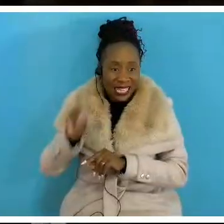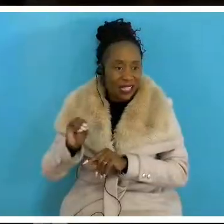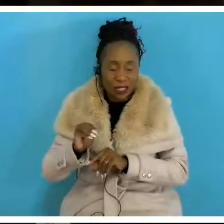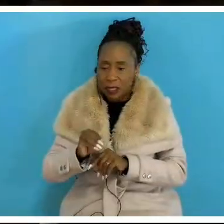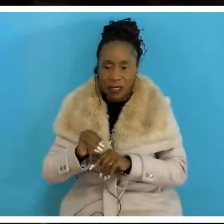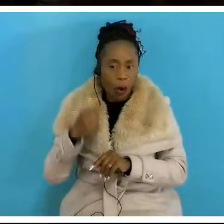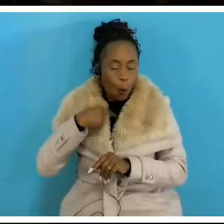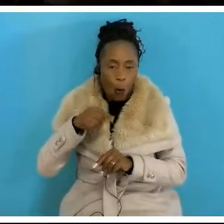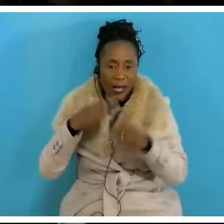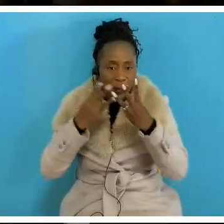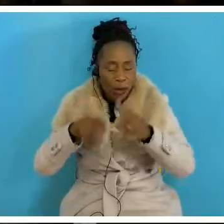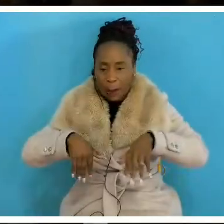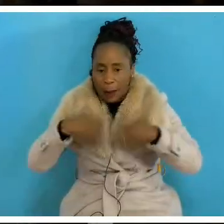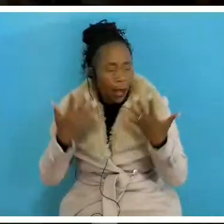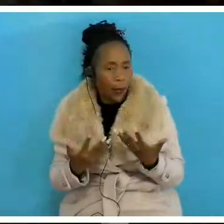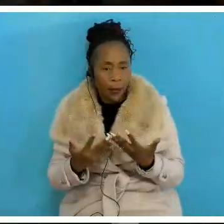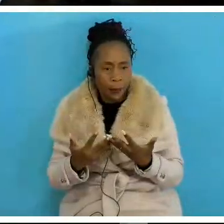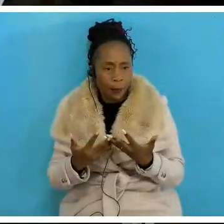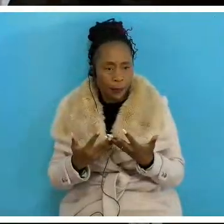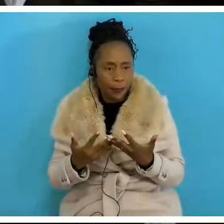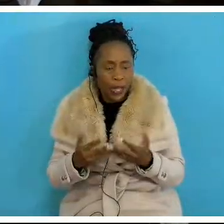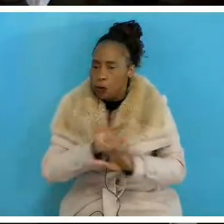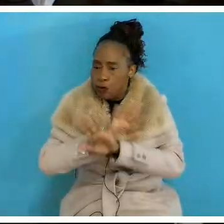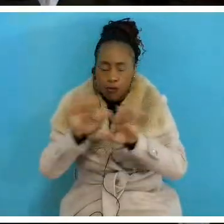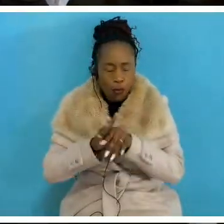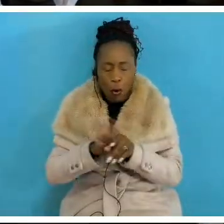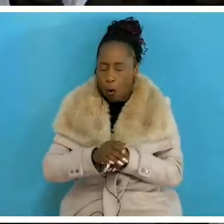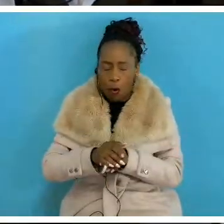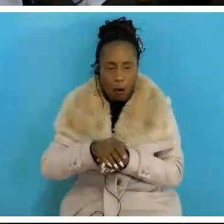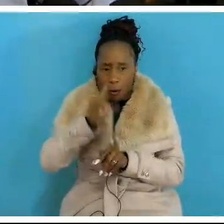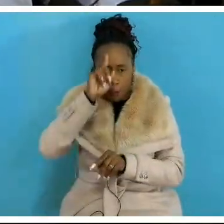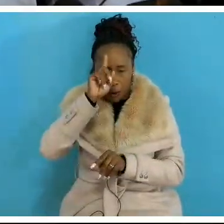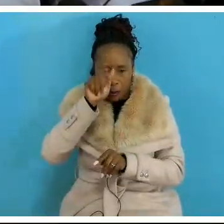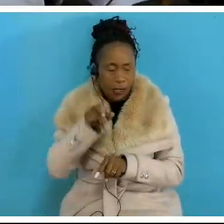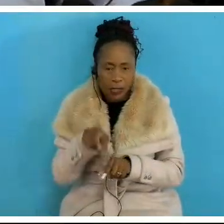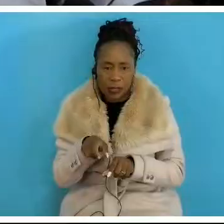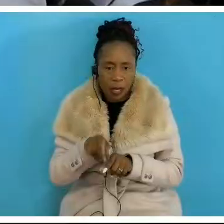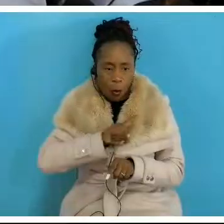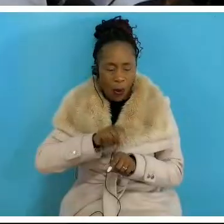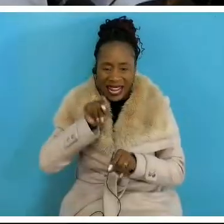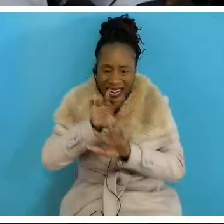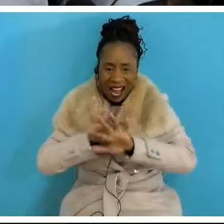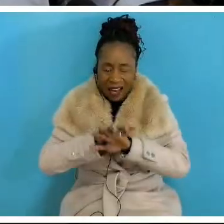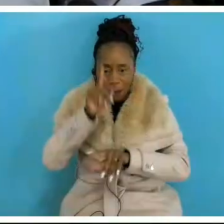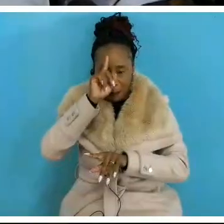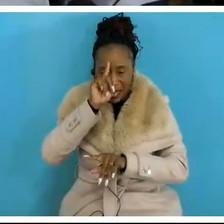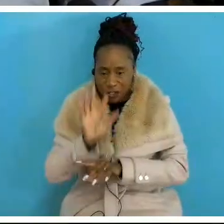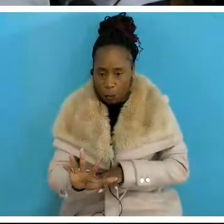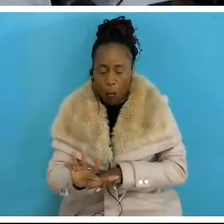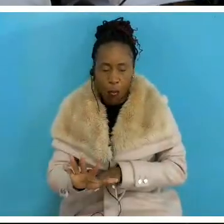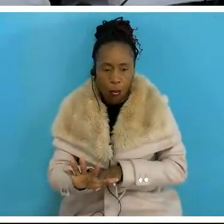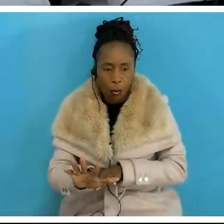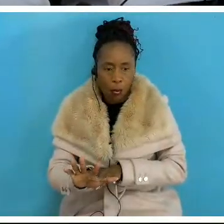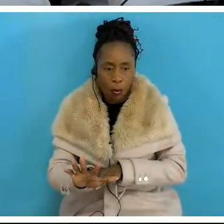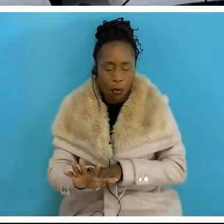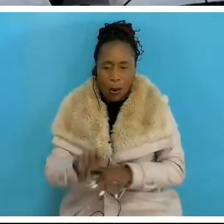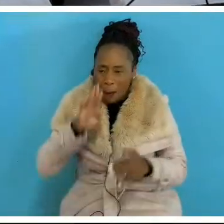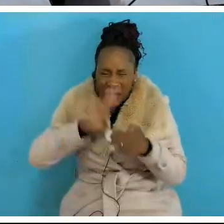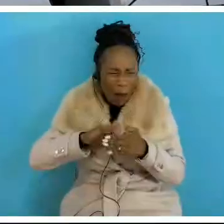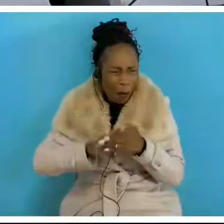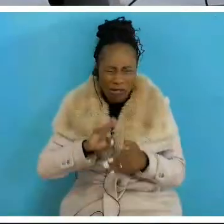people. Neither can there be black people, because this is the color black. We cannot